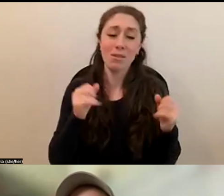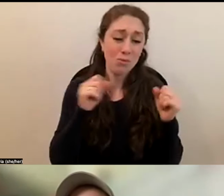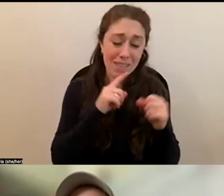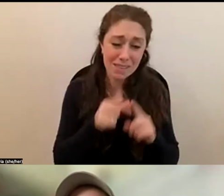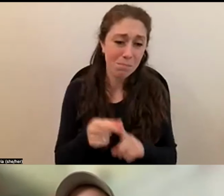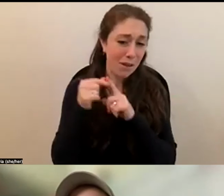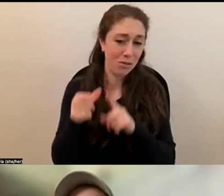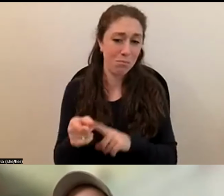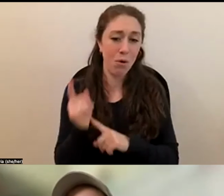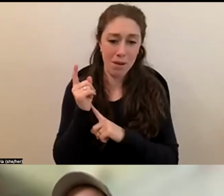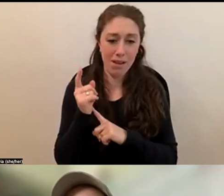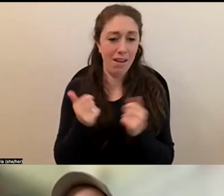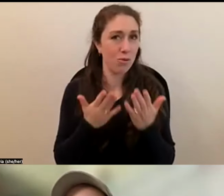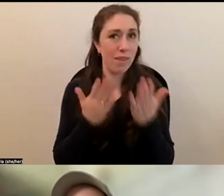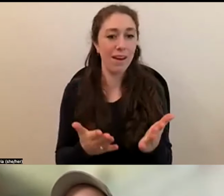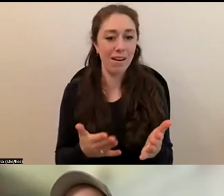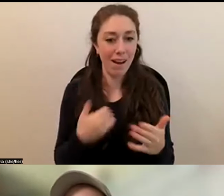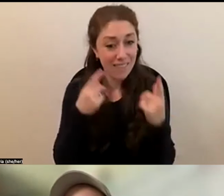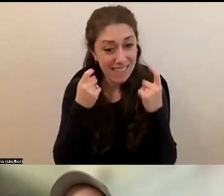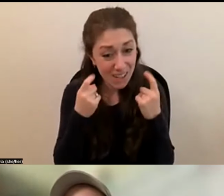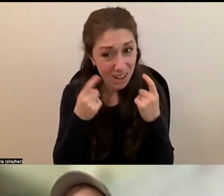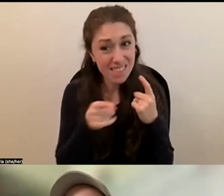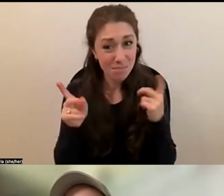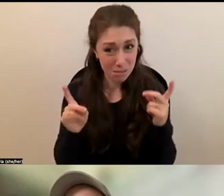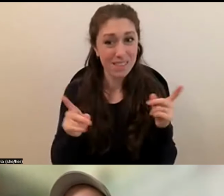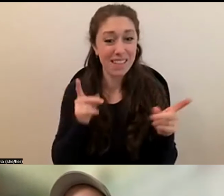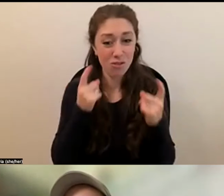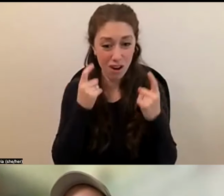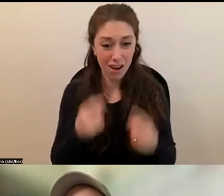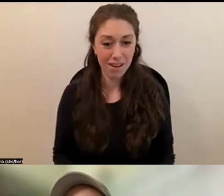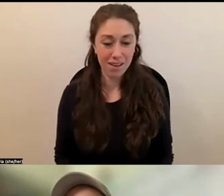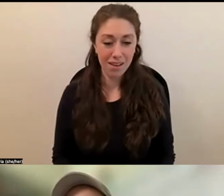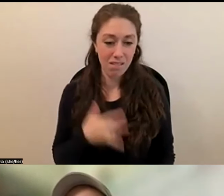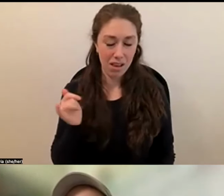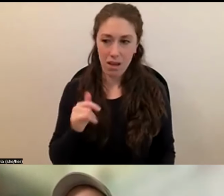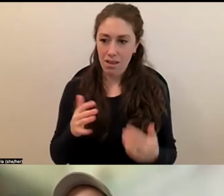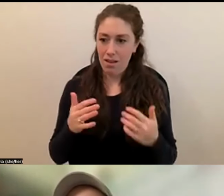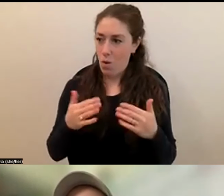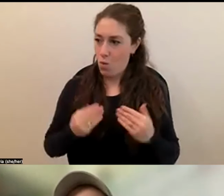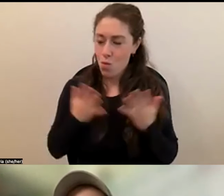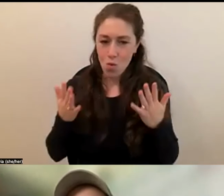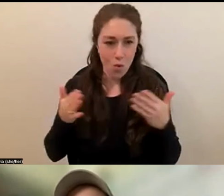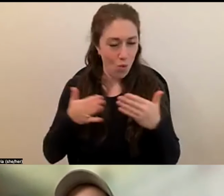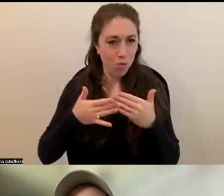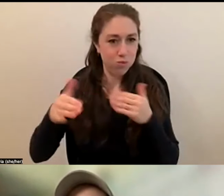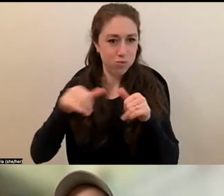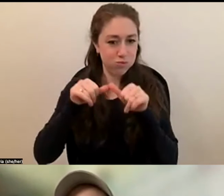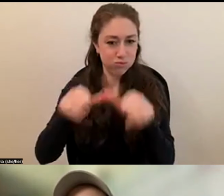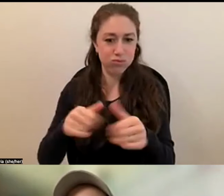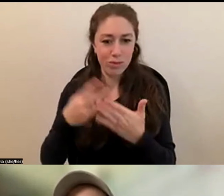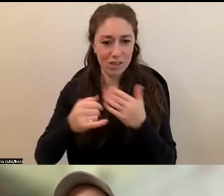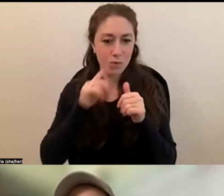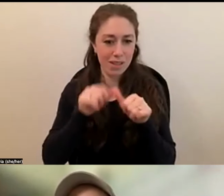emotional for everyone there. There was tears. And it felt like the beginning of something. So that was a big project for us. And it was a way